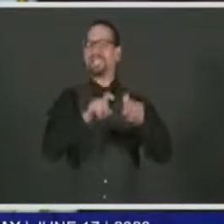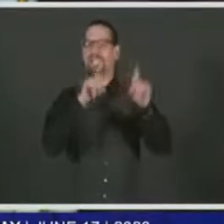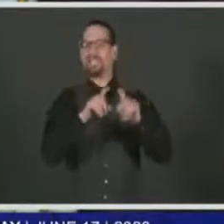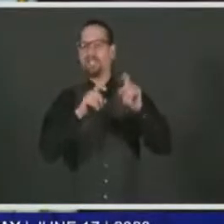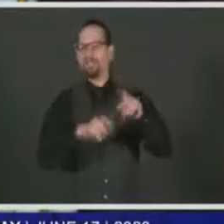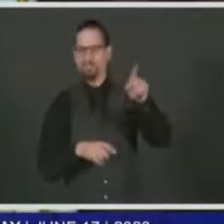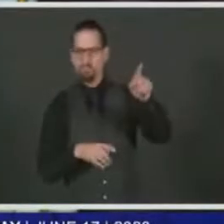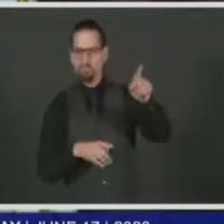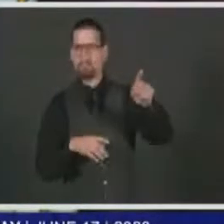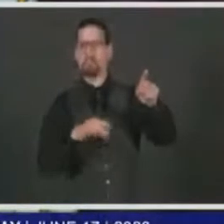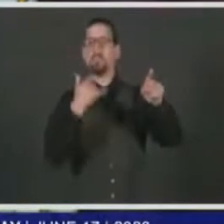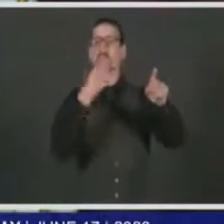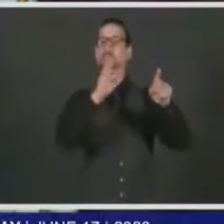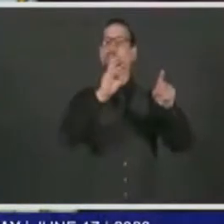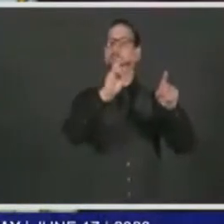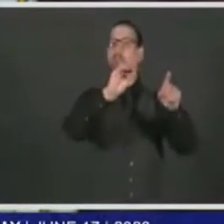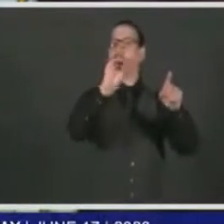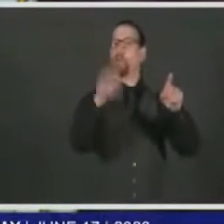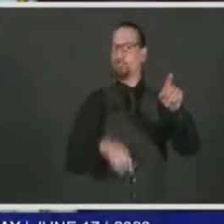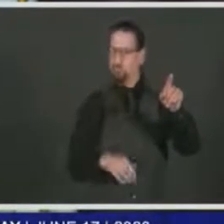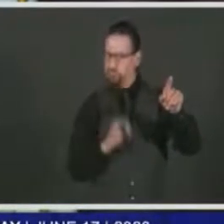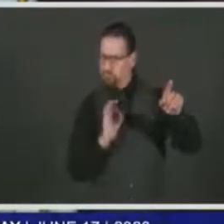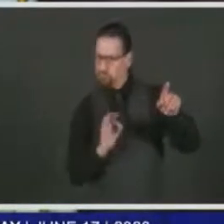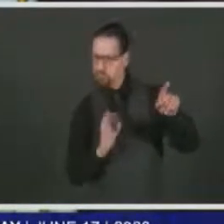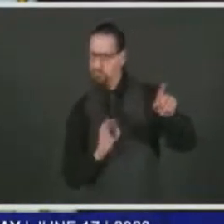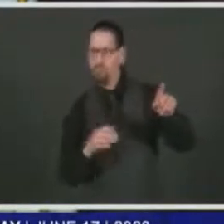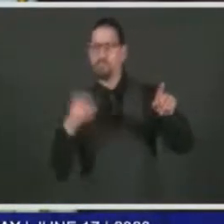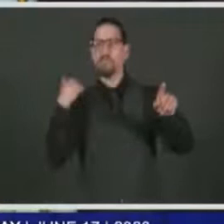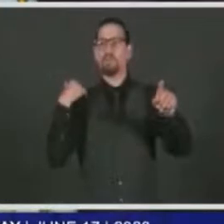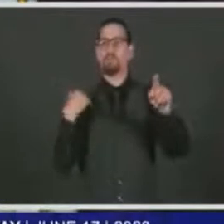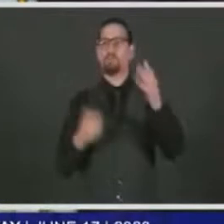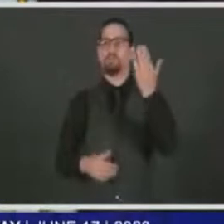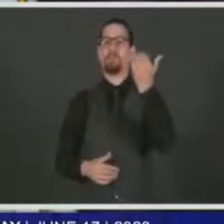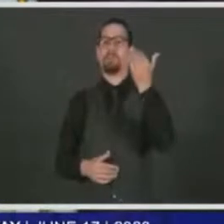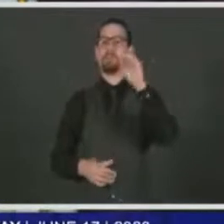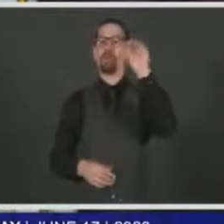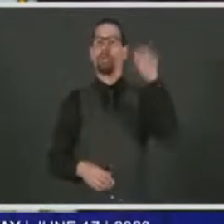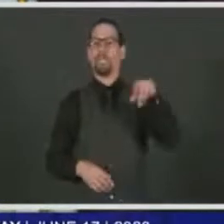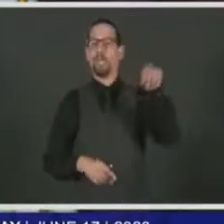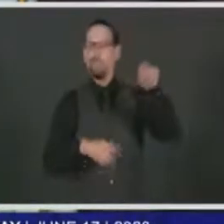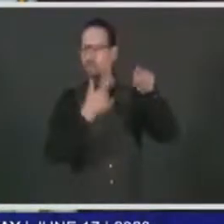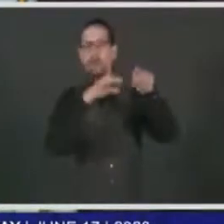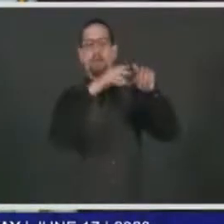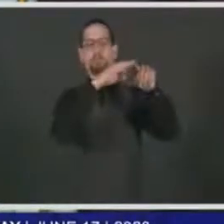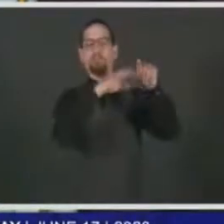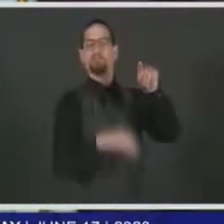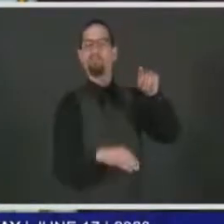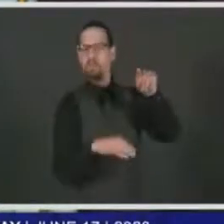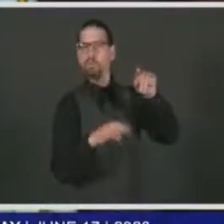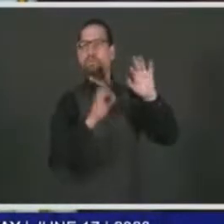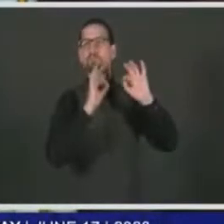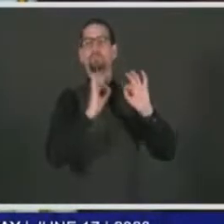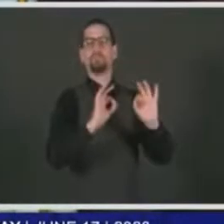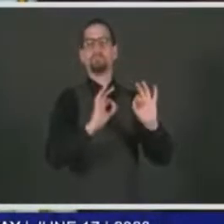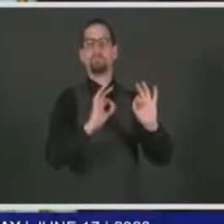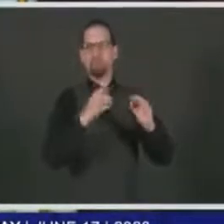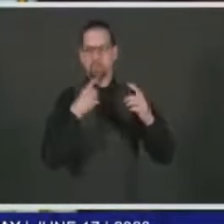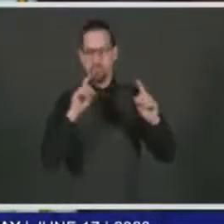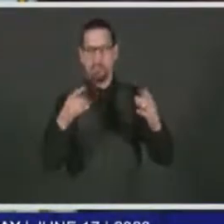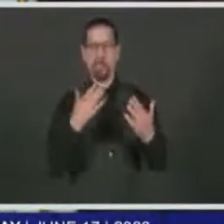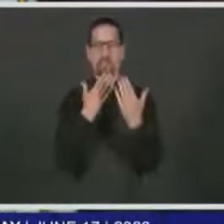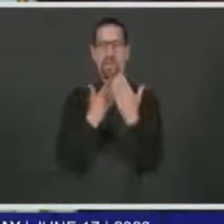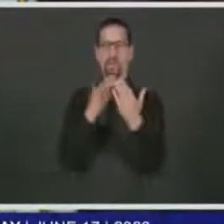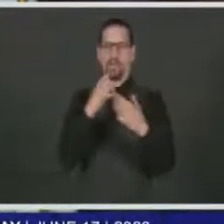6%, whereas we were at 15% in Woonsocket a few weeks ago. And big thank you to the community health centers